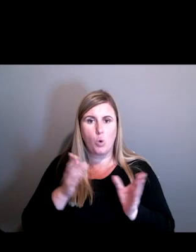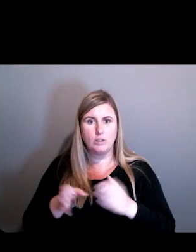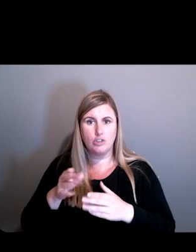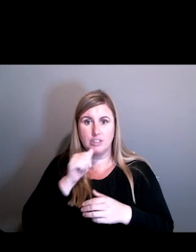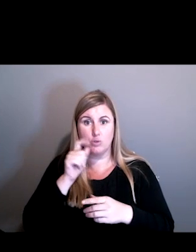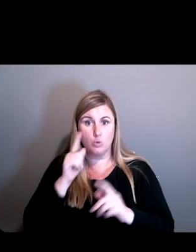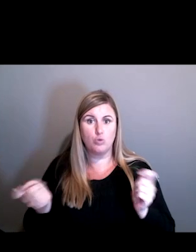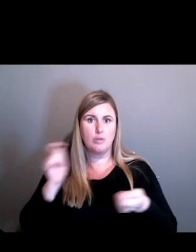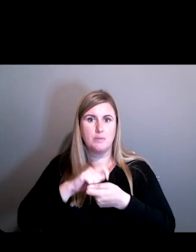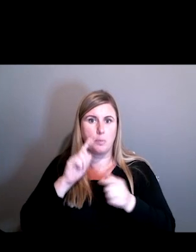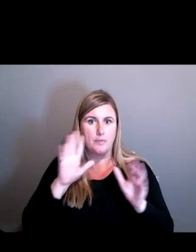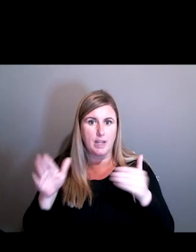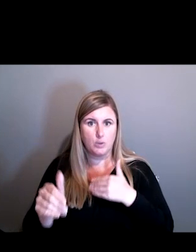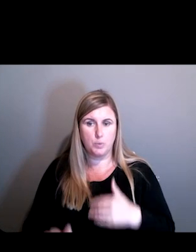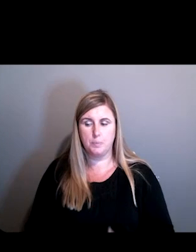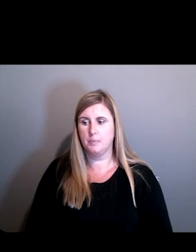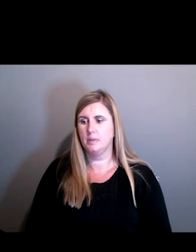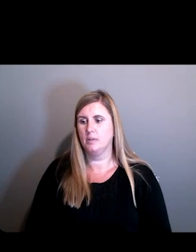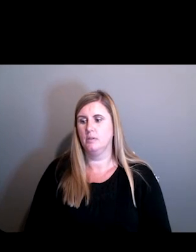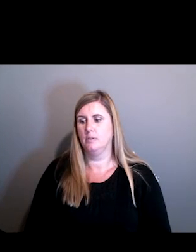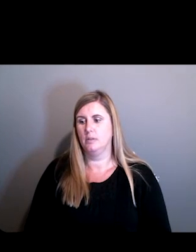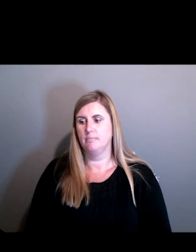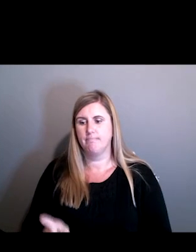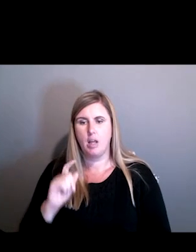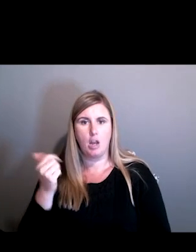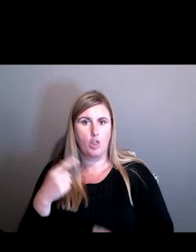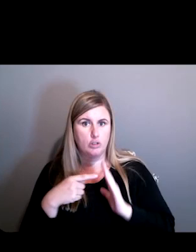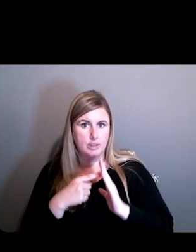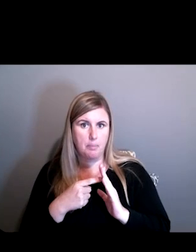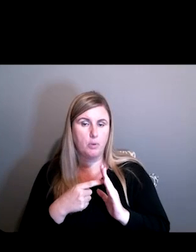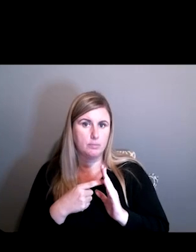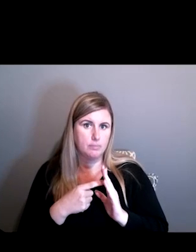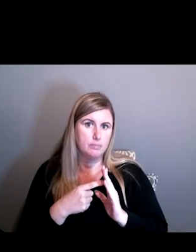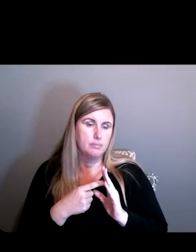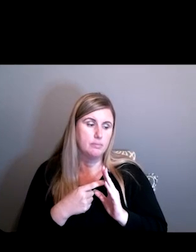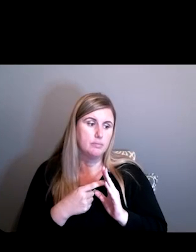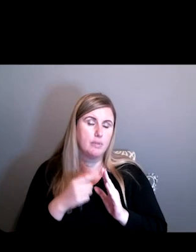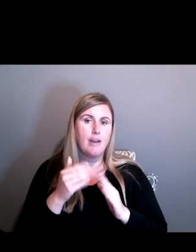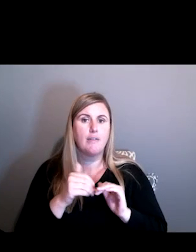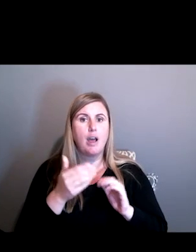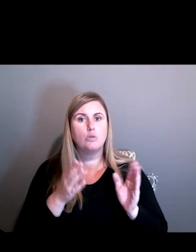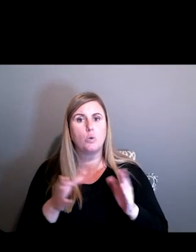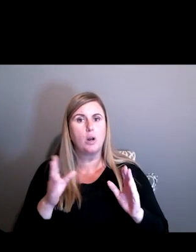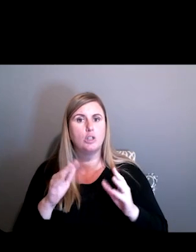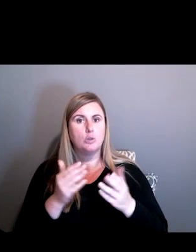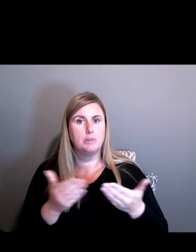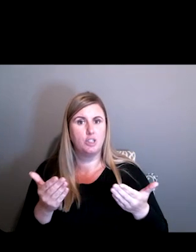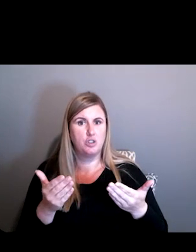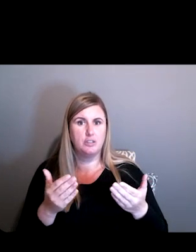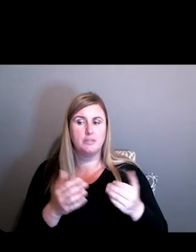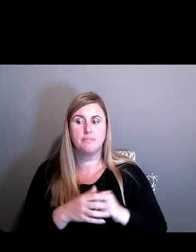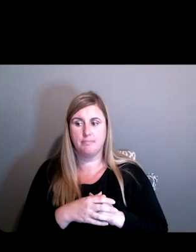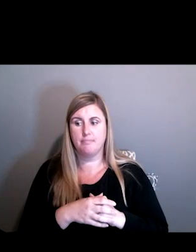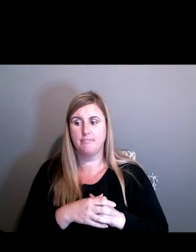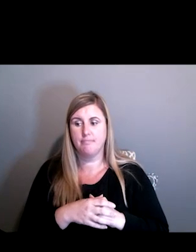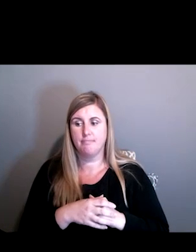Miller talks about organizational secrets to transform your classroom. This is just another example of how to